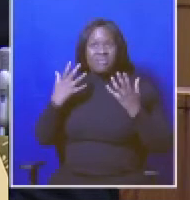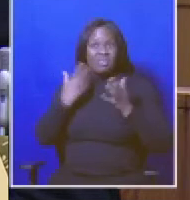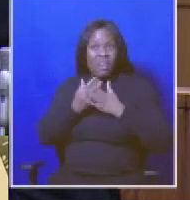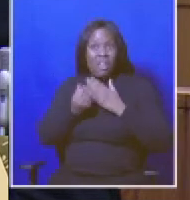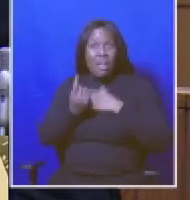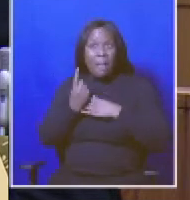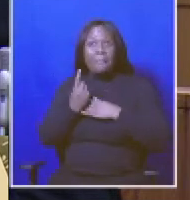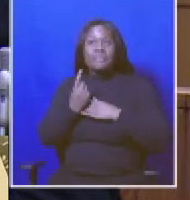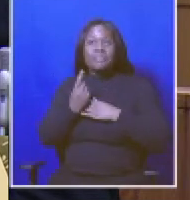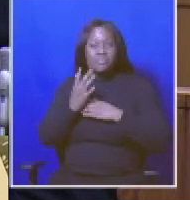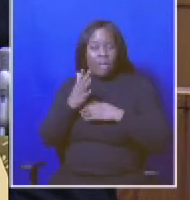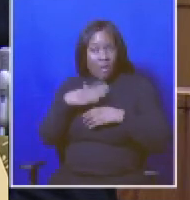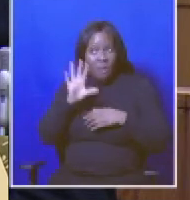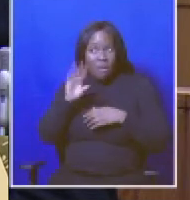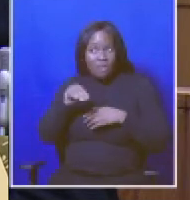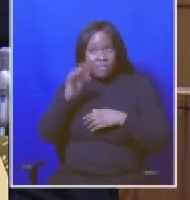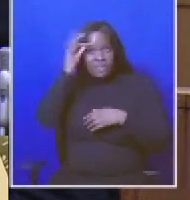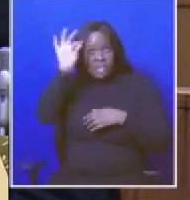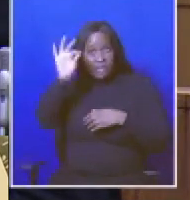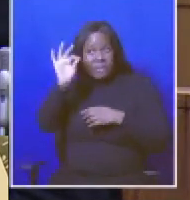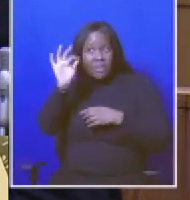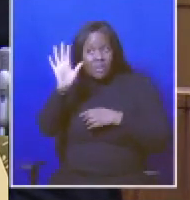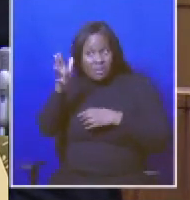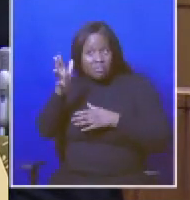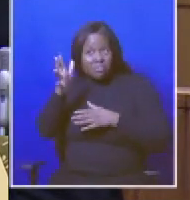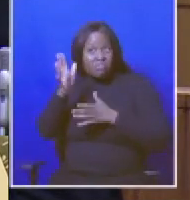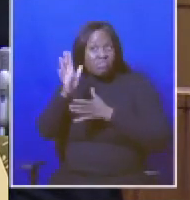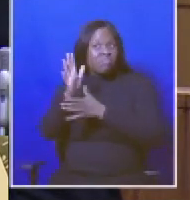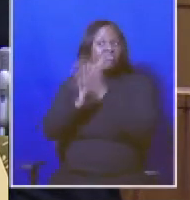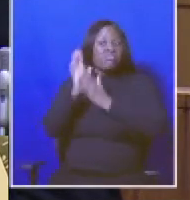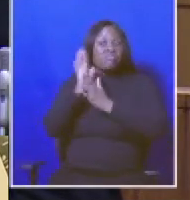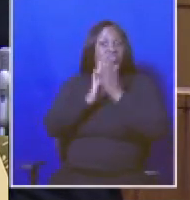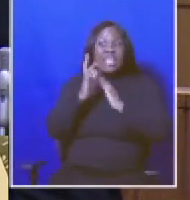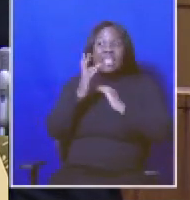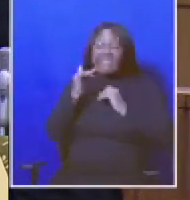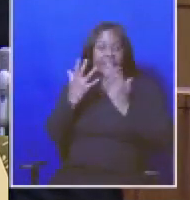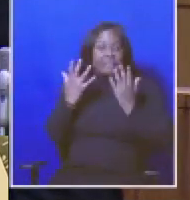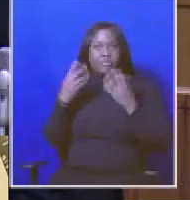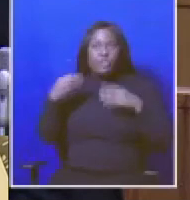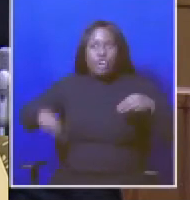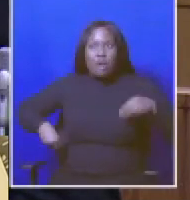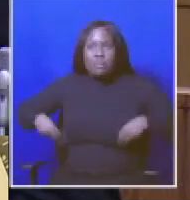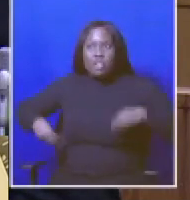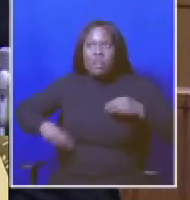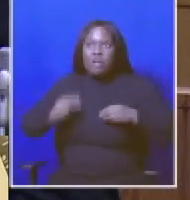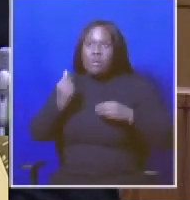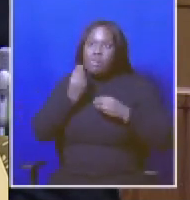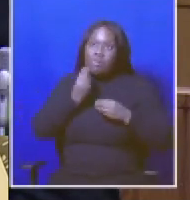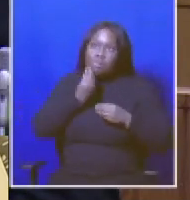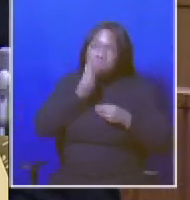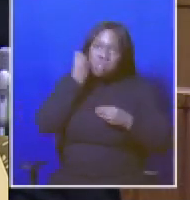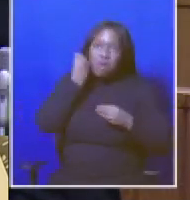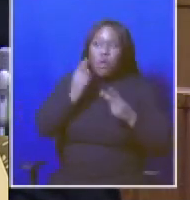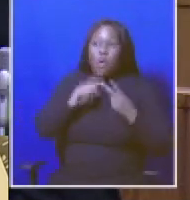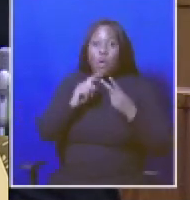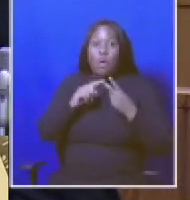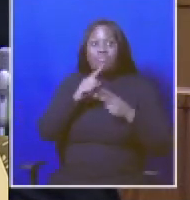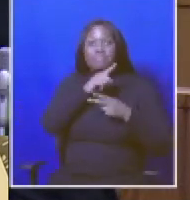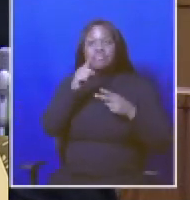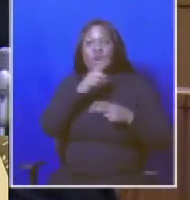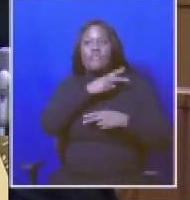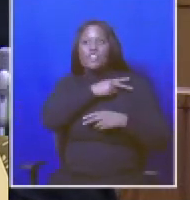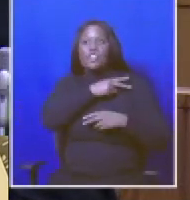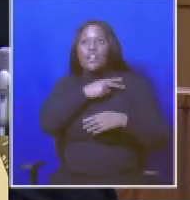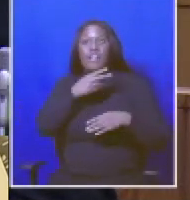any plan or plans of recouping monies embezzled through litigation of those officials found